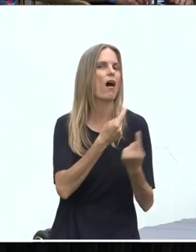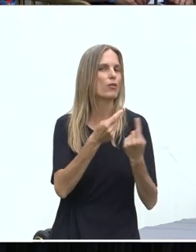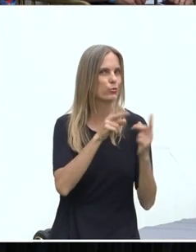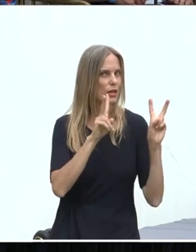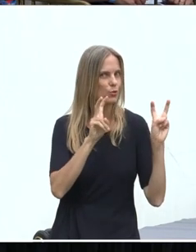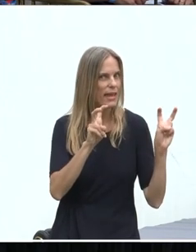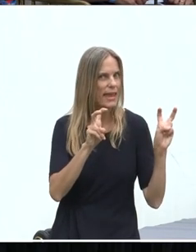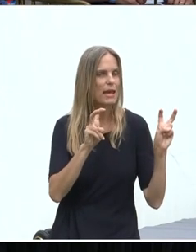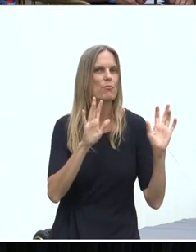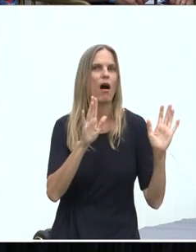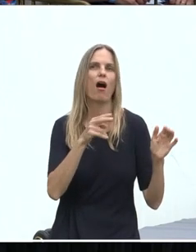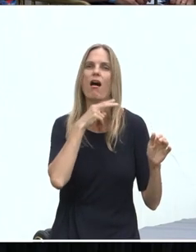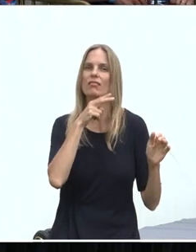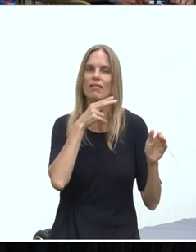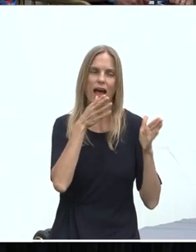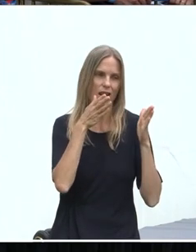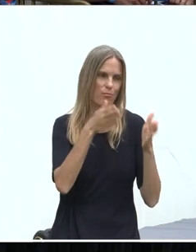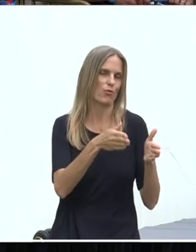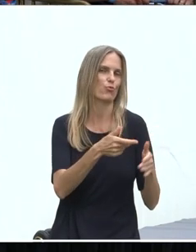discussion merits much more attention than it is getting.